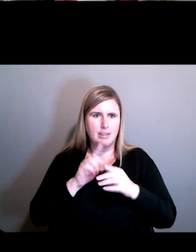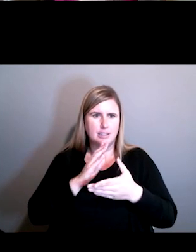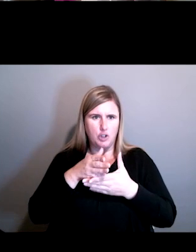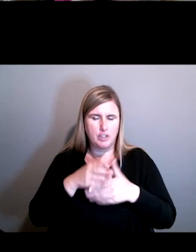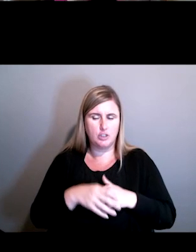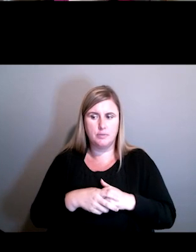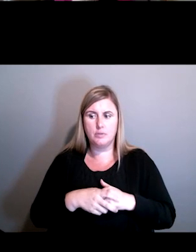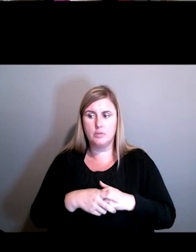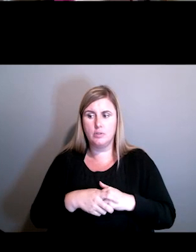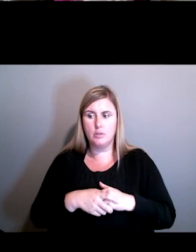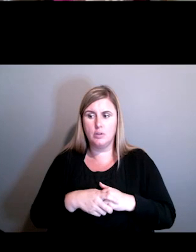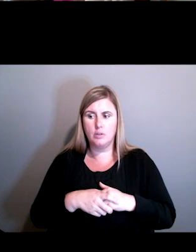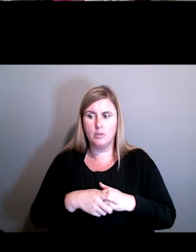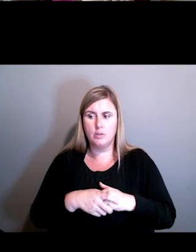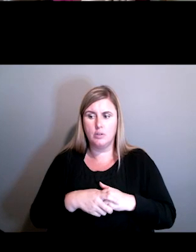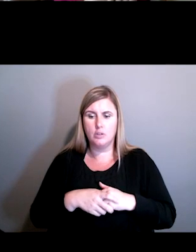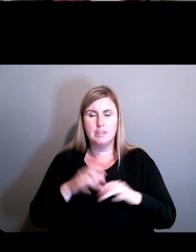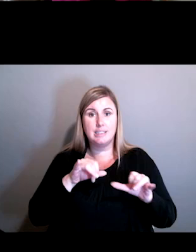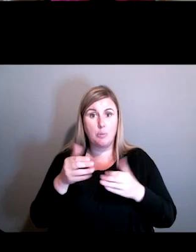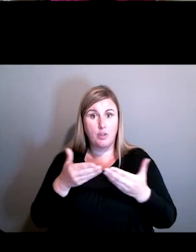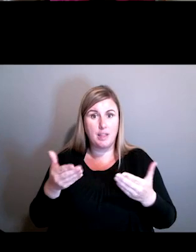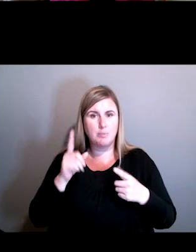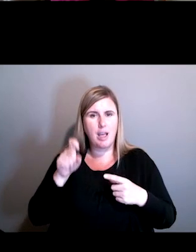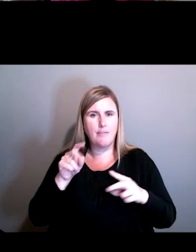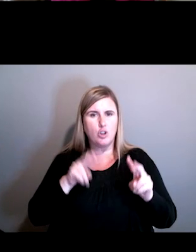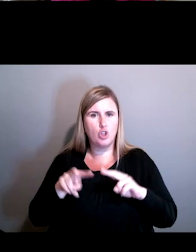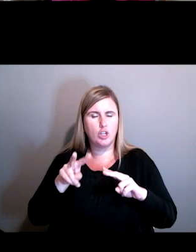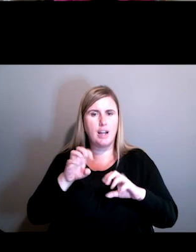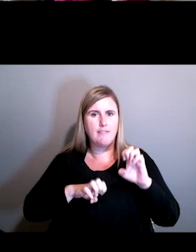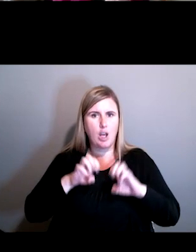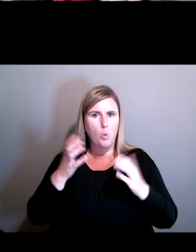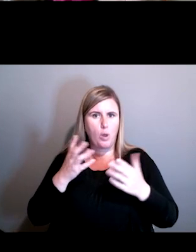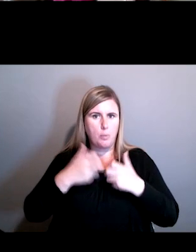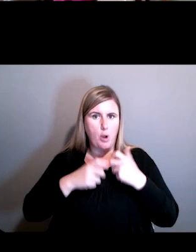two similar things, but you have to look and evaluate what's the problem.